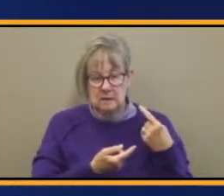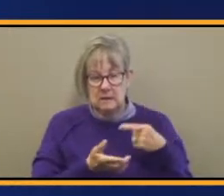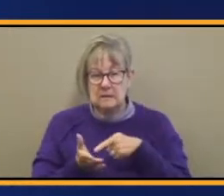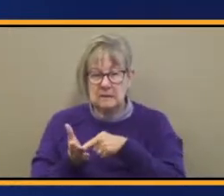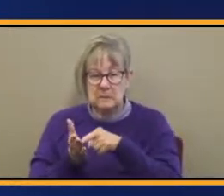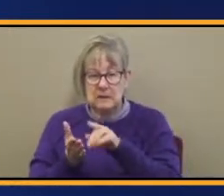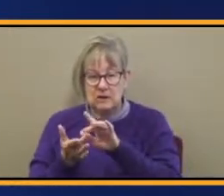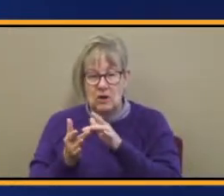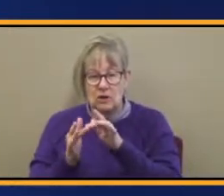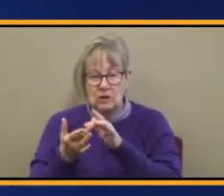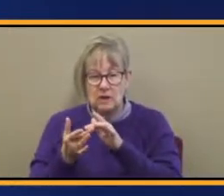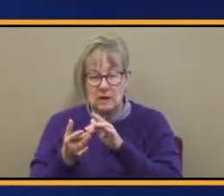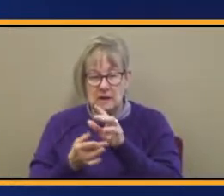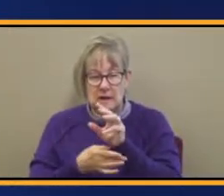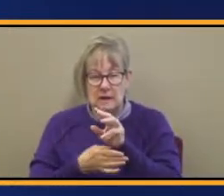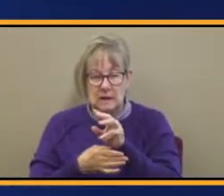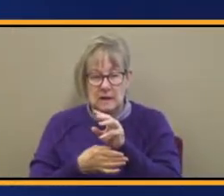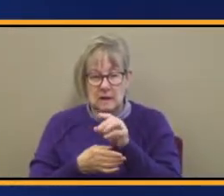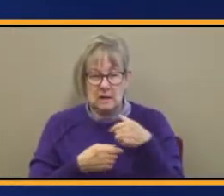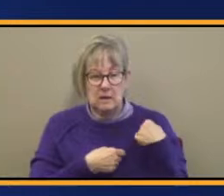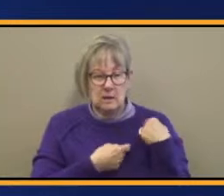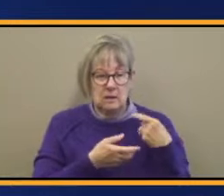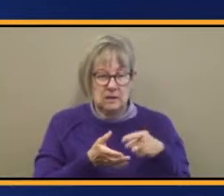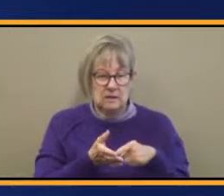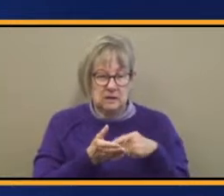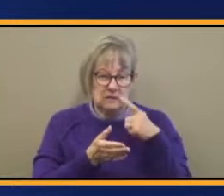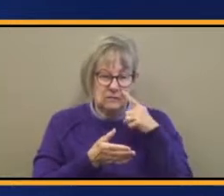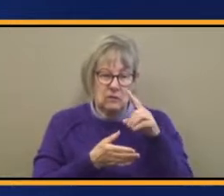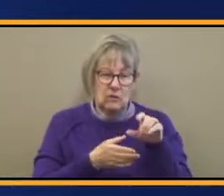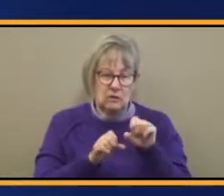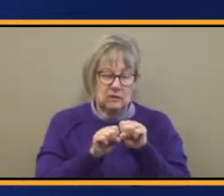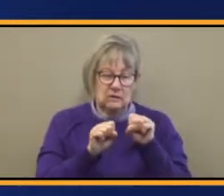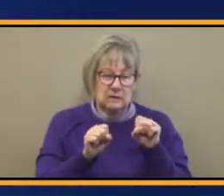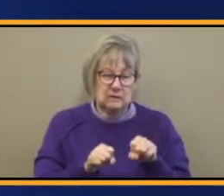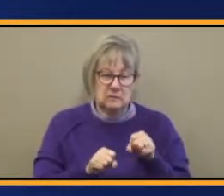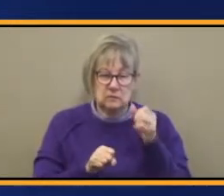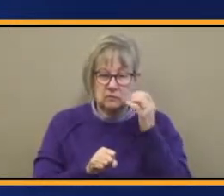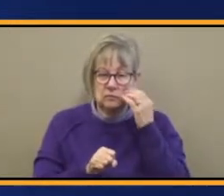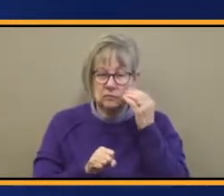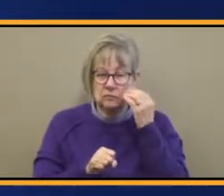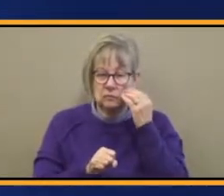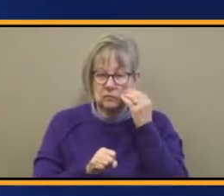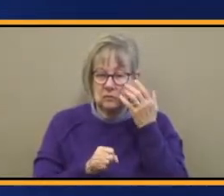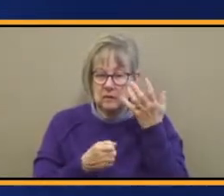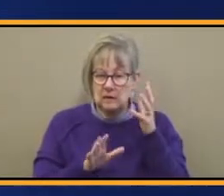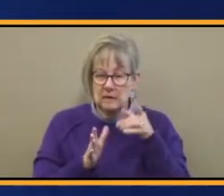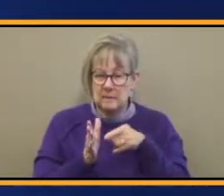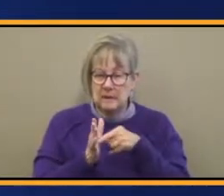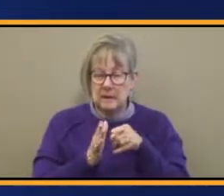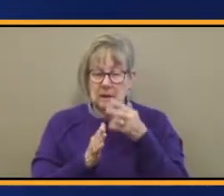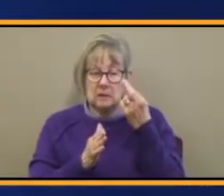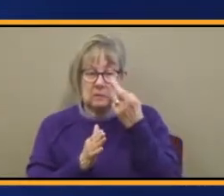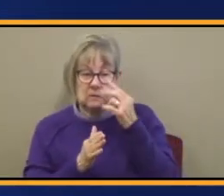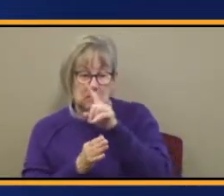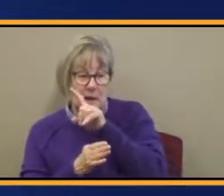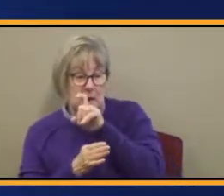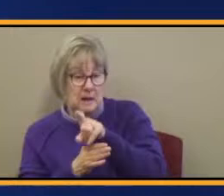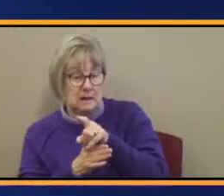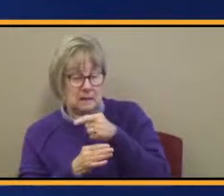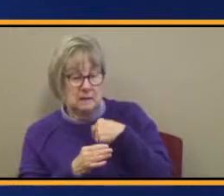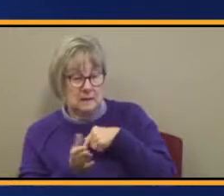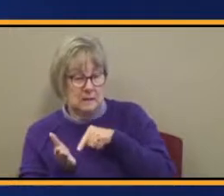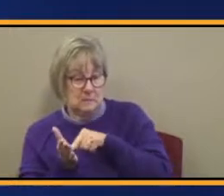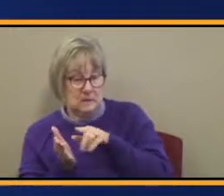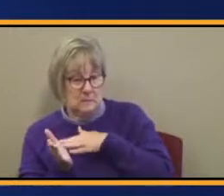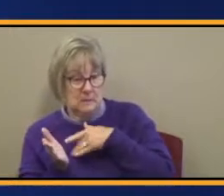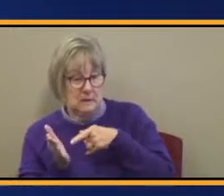online through Bill Matrix, like how long does it take for your system to know that that was paid? And the reason that I'm asking is because I paid